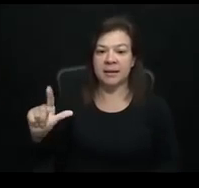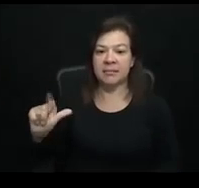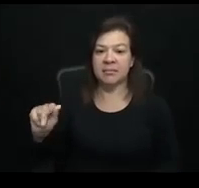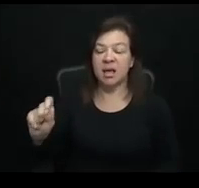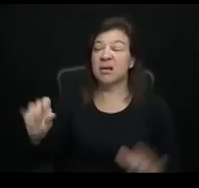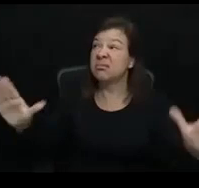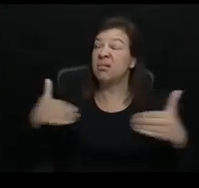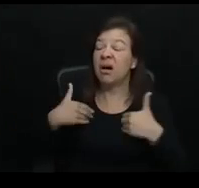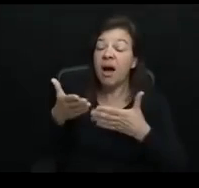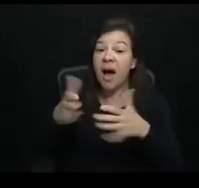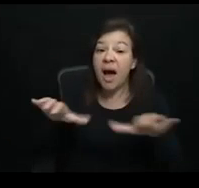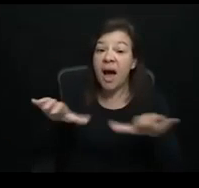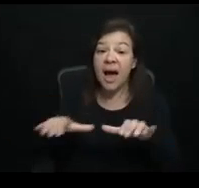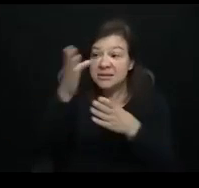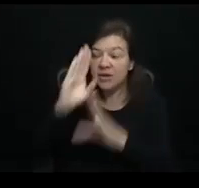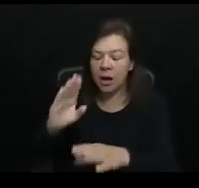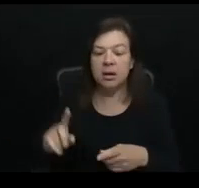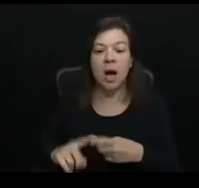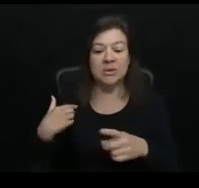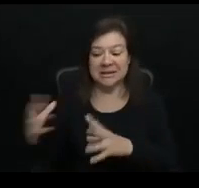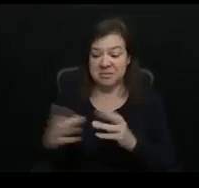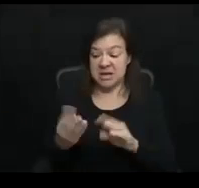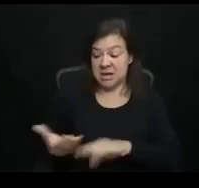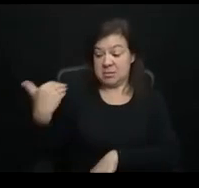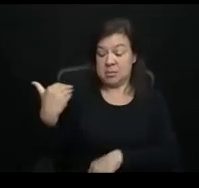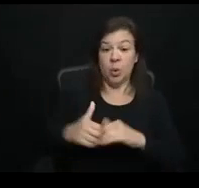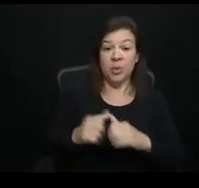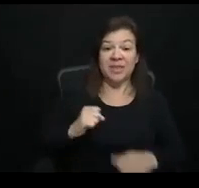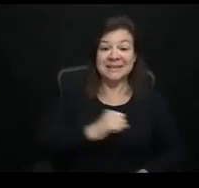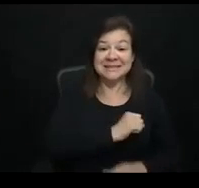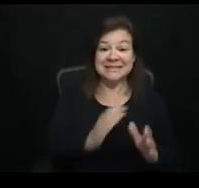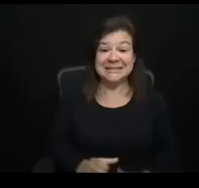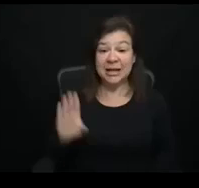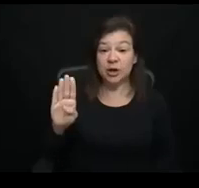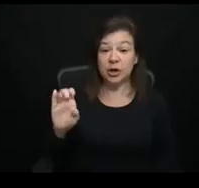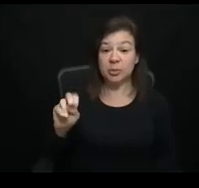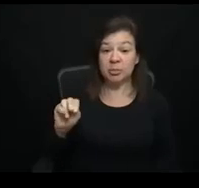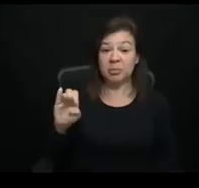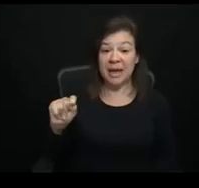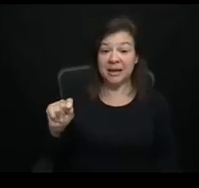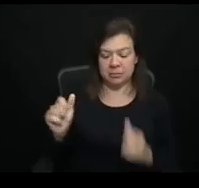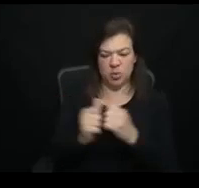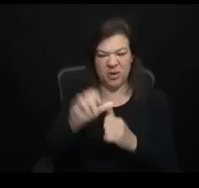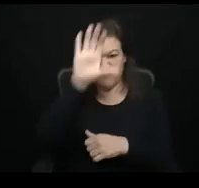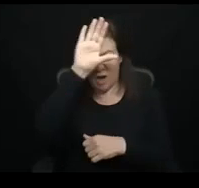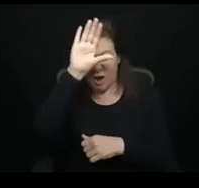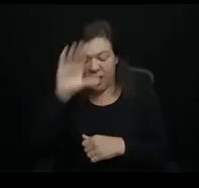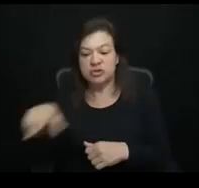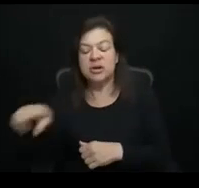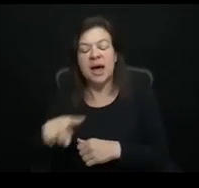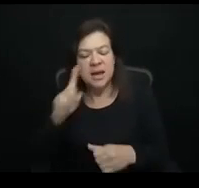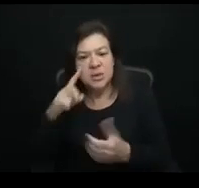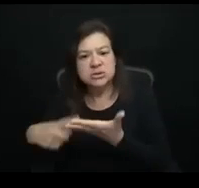was in a meeting earlier with Senator Bennett, and he talked about he was getting updated on the